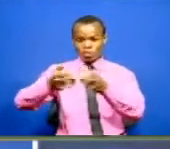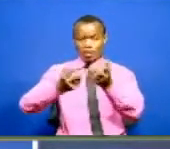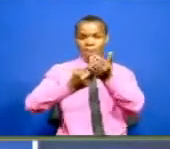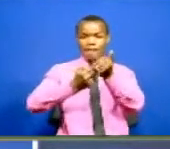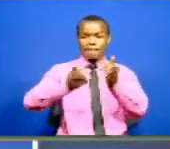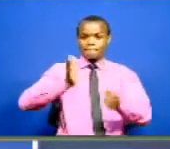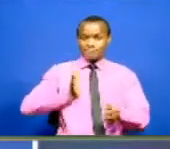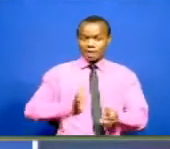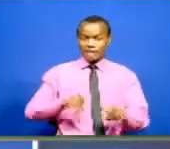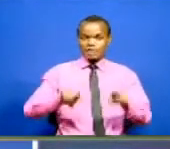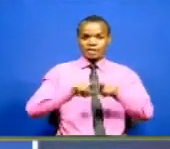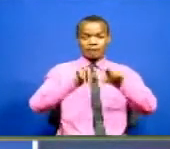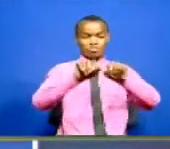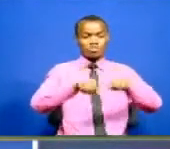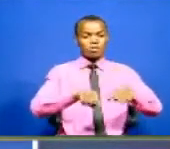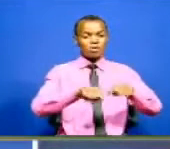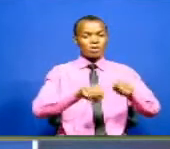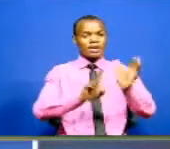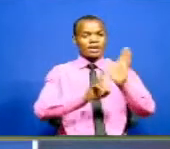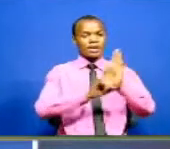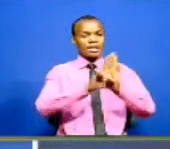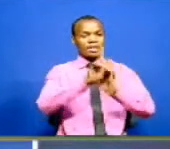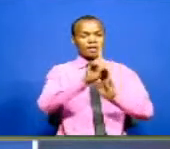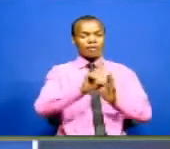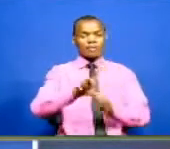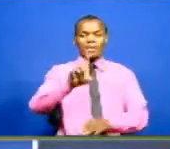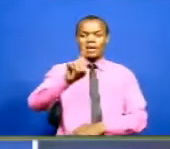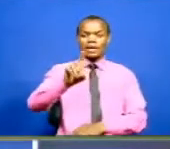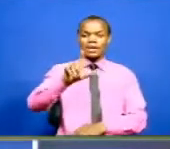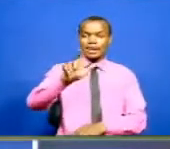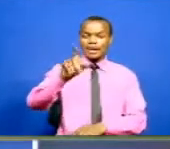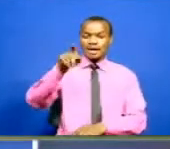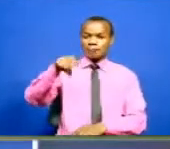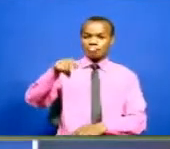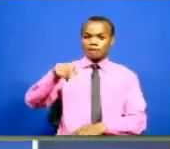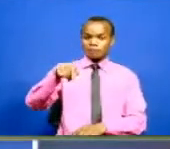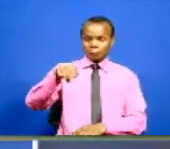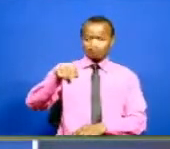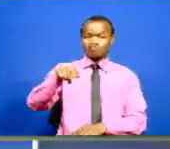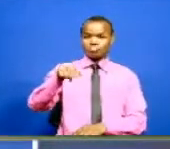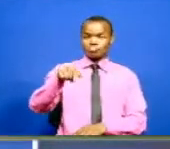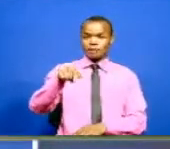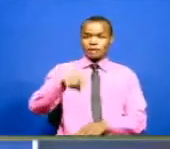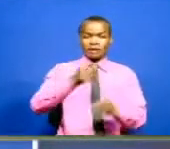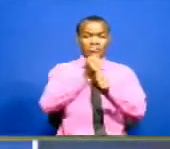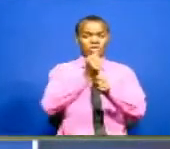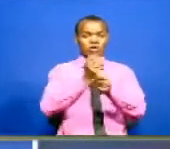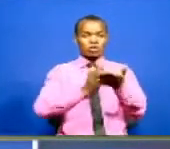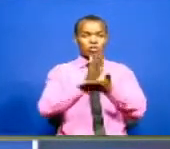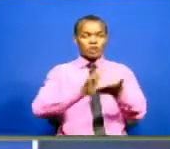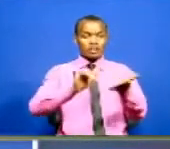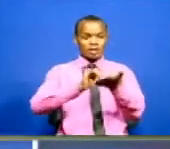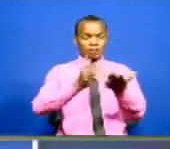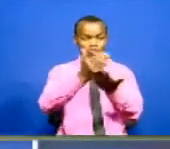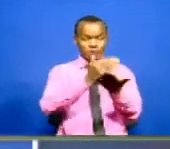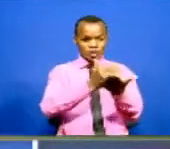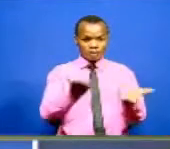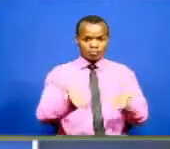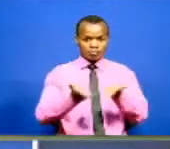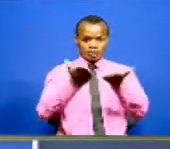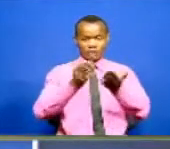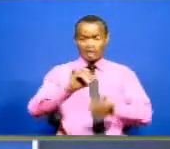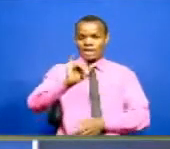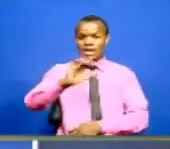develop the Digital Literacy Program DLP Master Plan to guide the implementation of the program. ICT